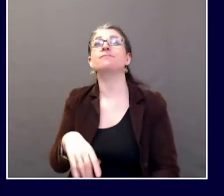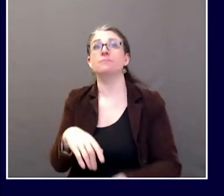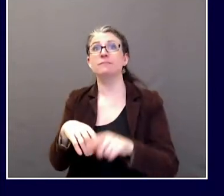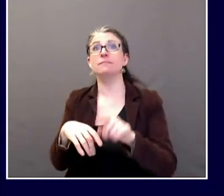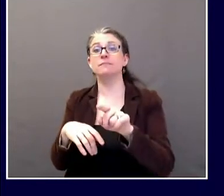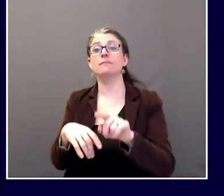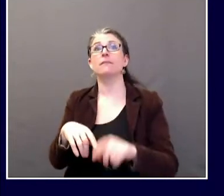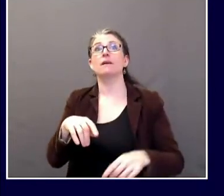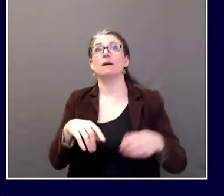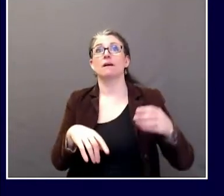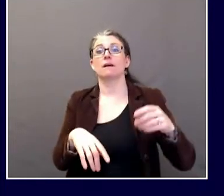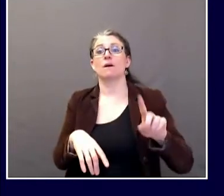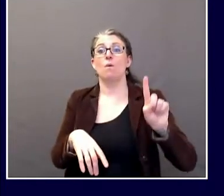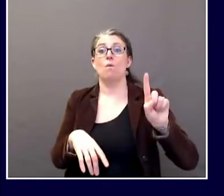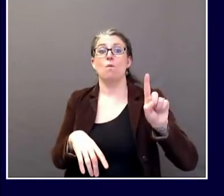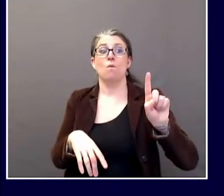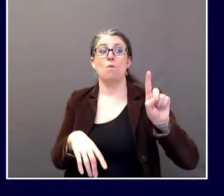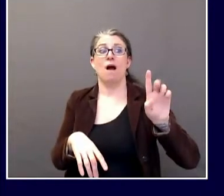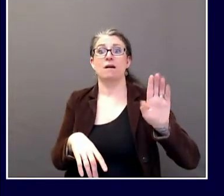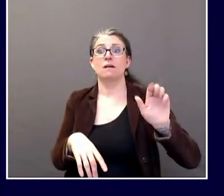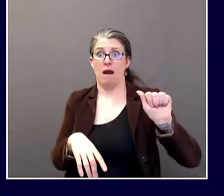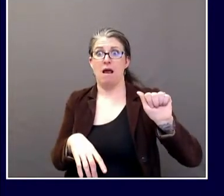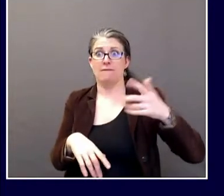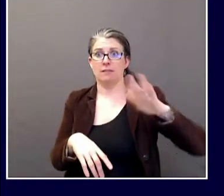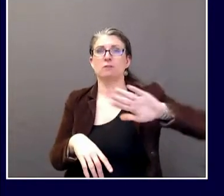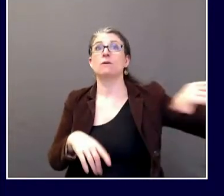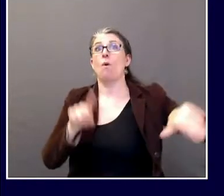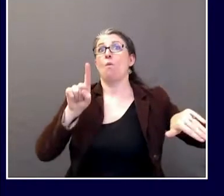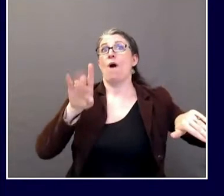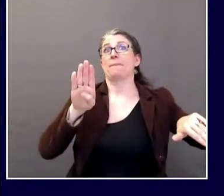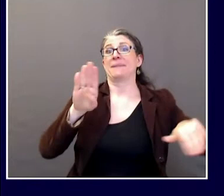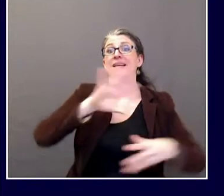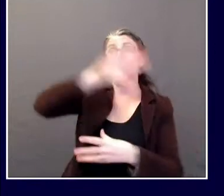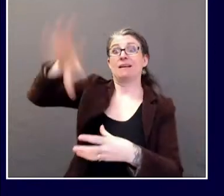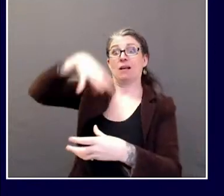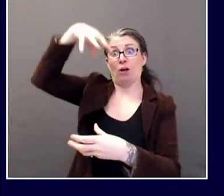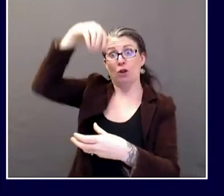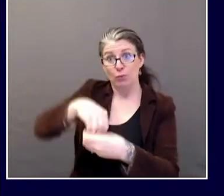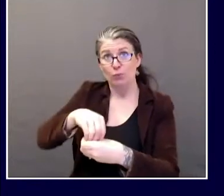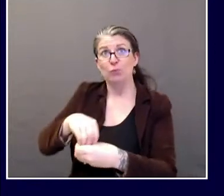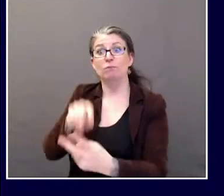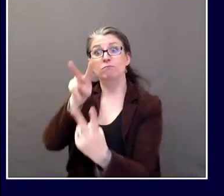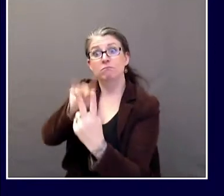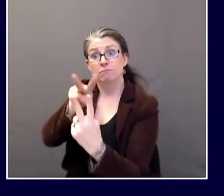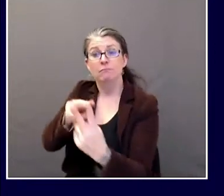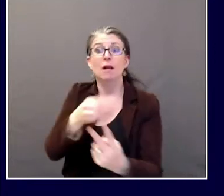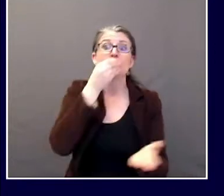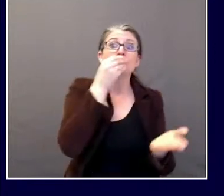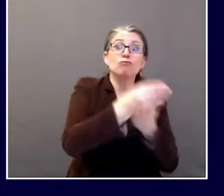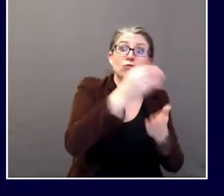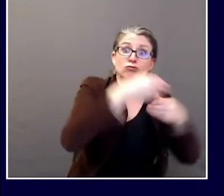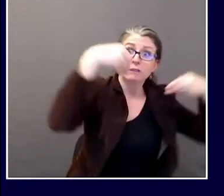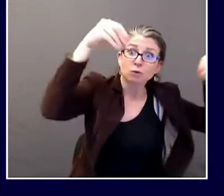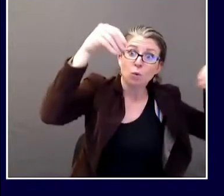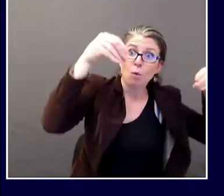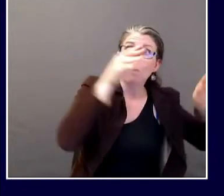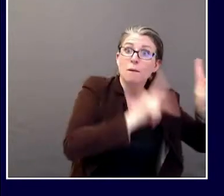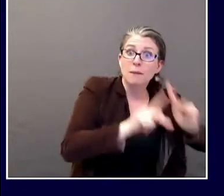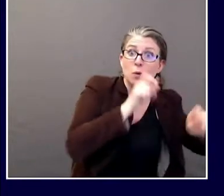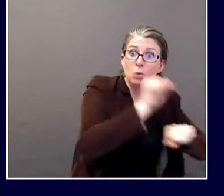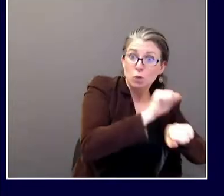have an answer for you on food pantry workers and employees and volunteers at this time. That question has come into us as